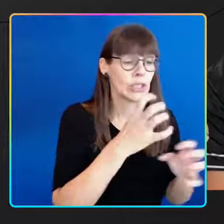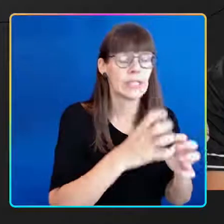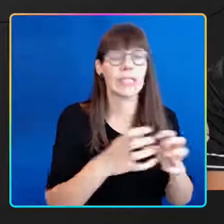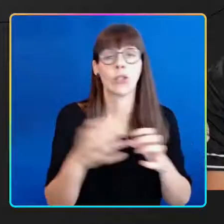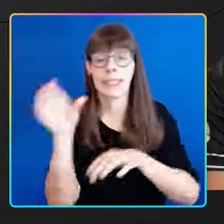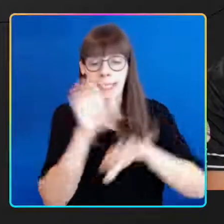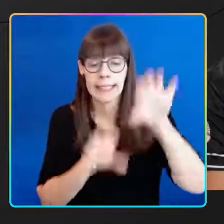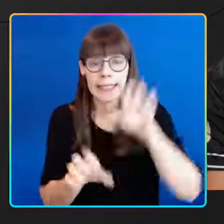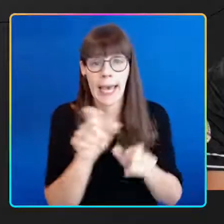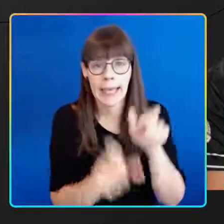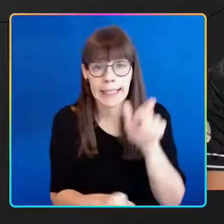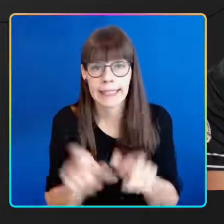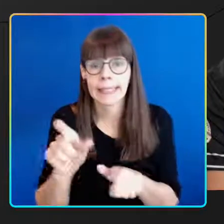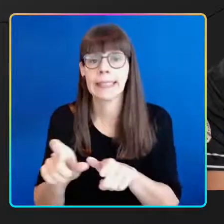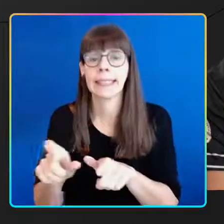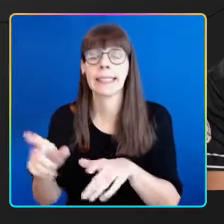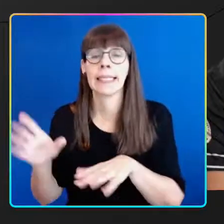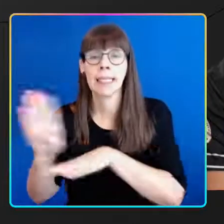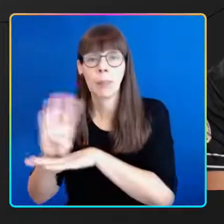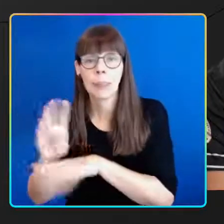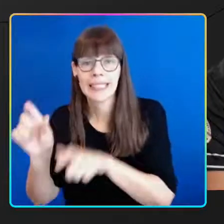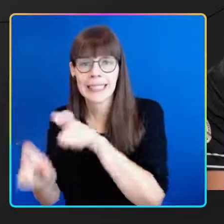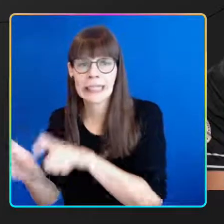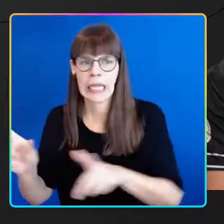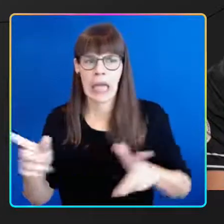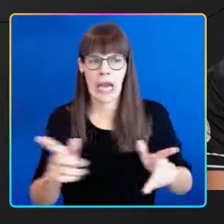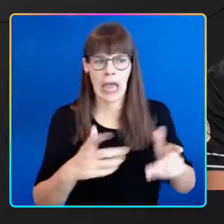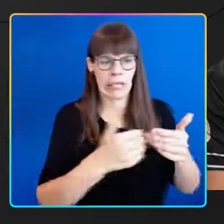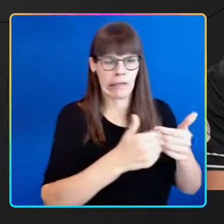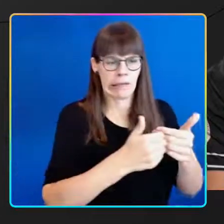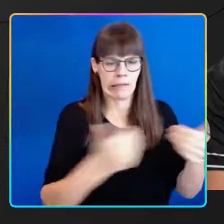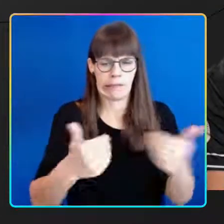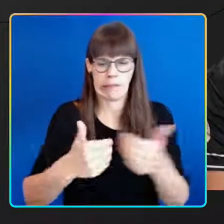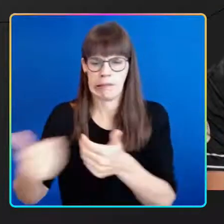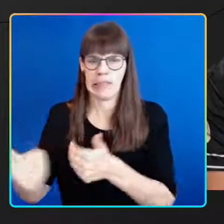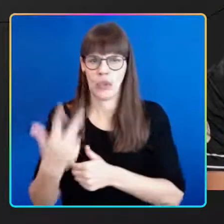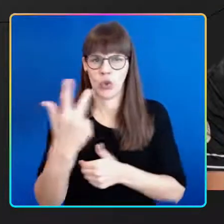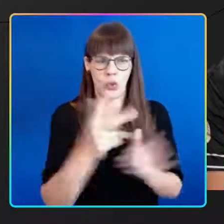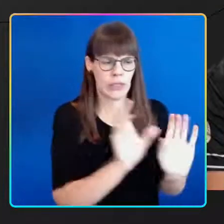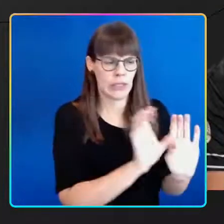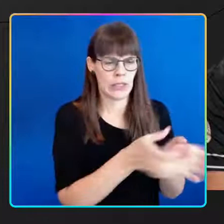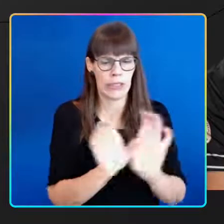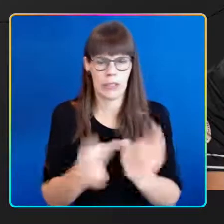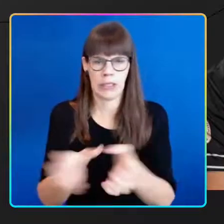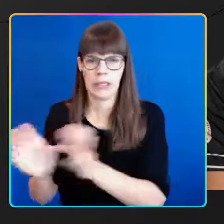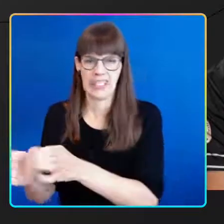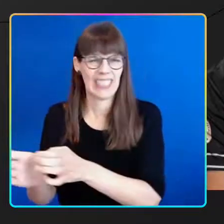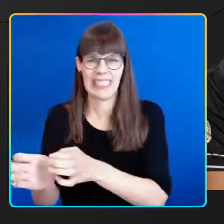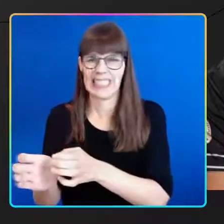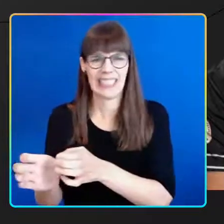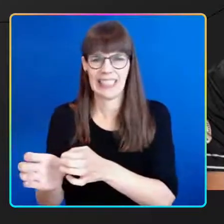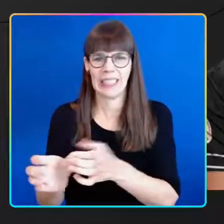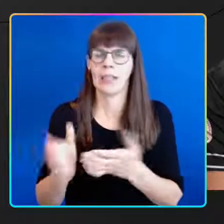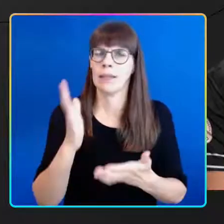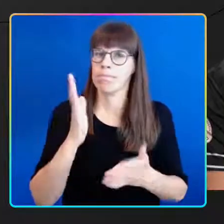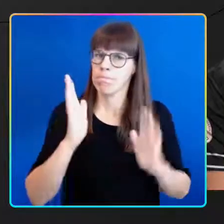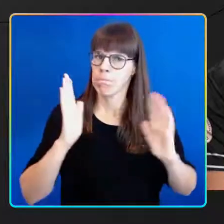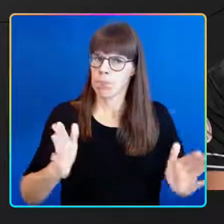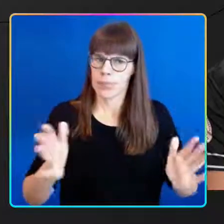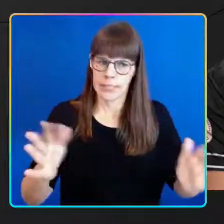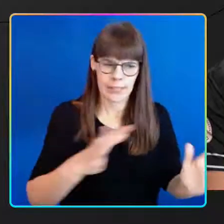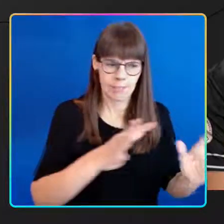and business purposes. So it's like three different worlds that have to be just together. So they have